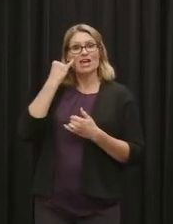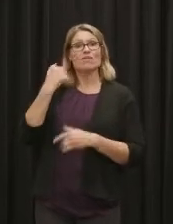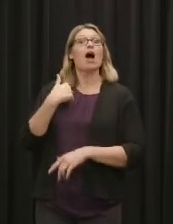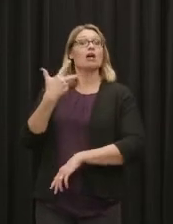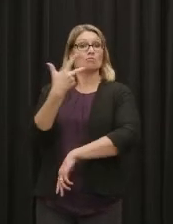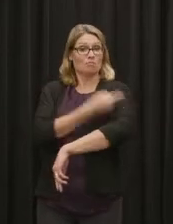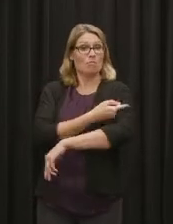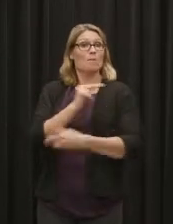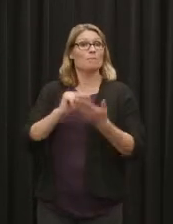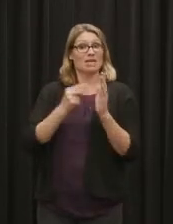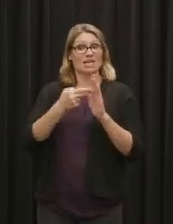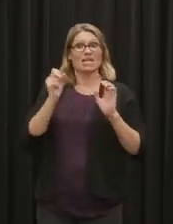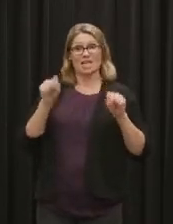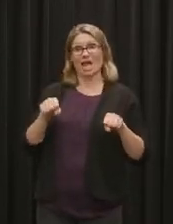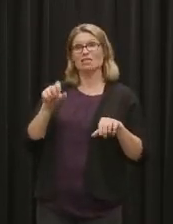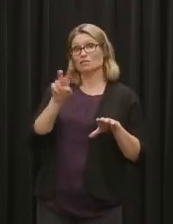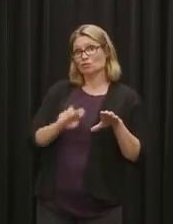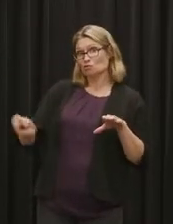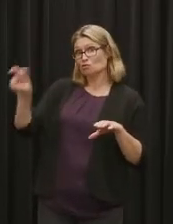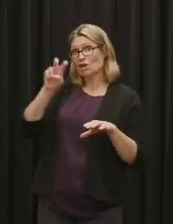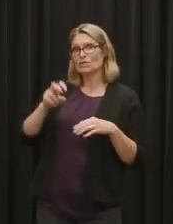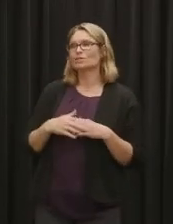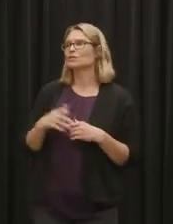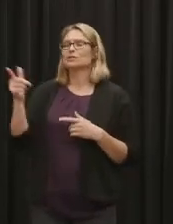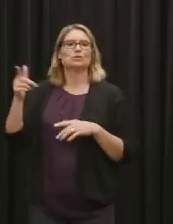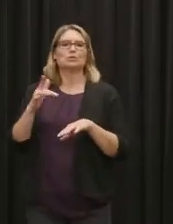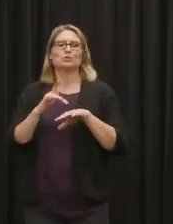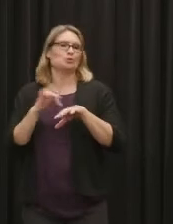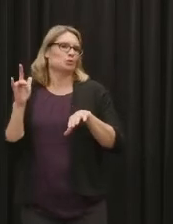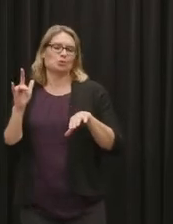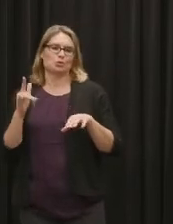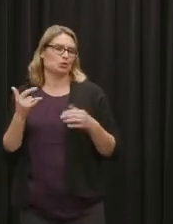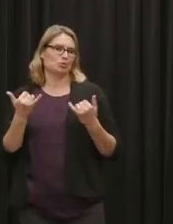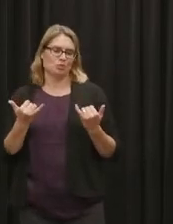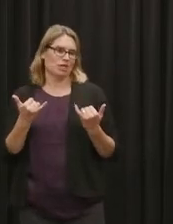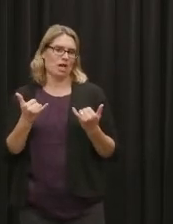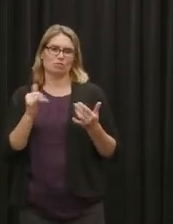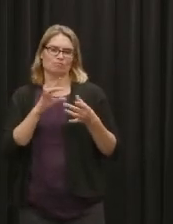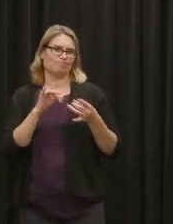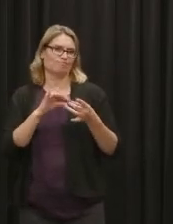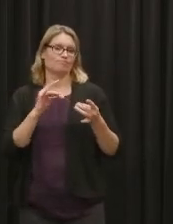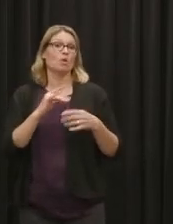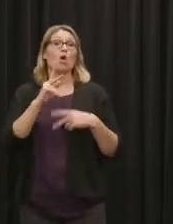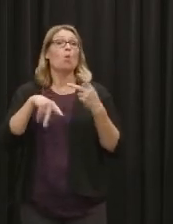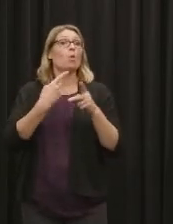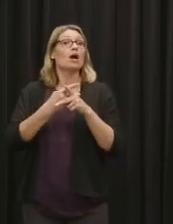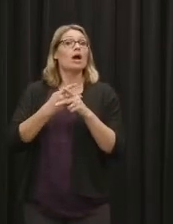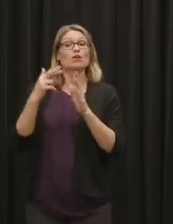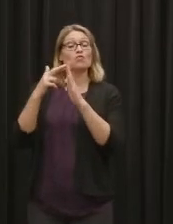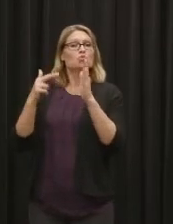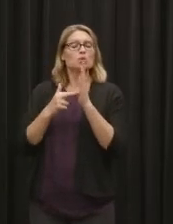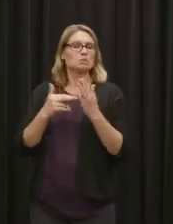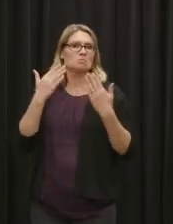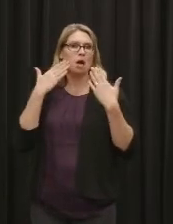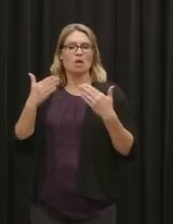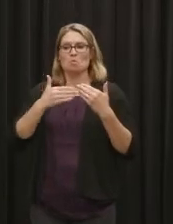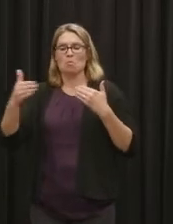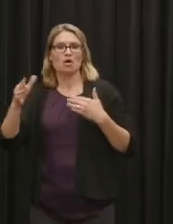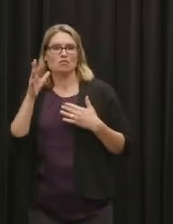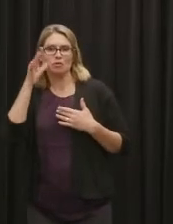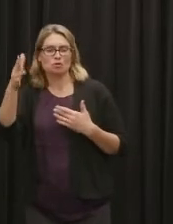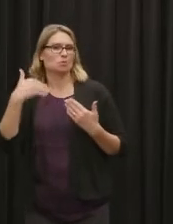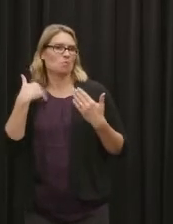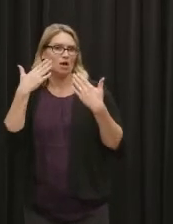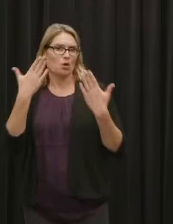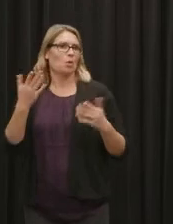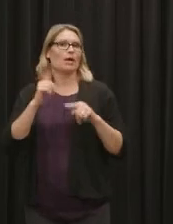get vaccinated? So it's very early days at this point in terms of what types of restrictions will happen in the future. I can't